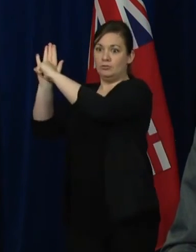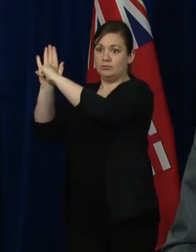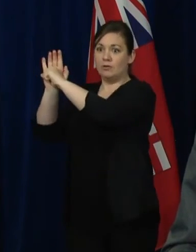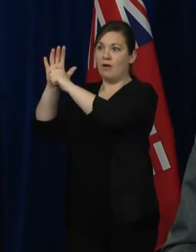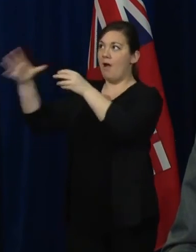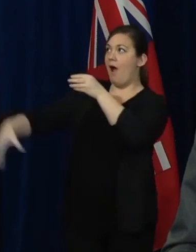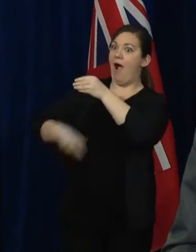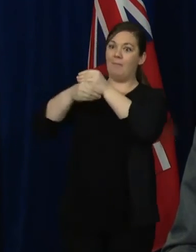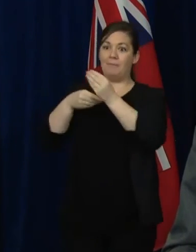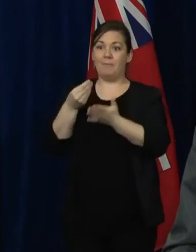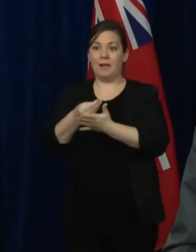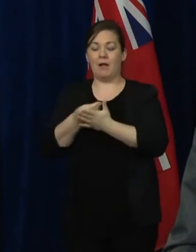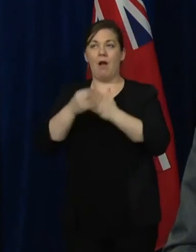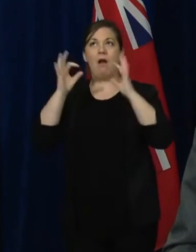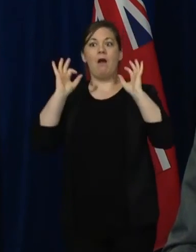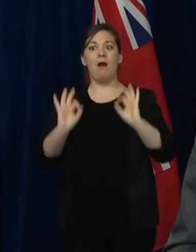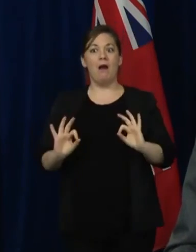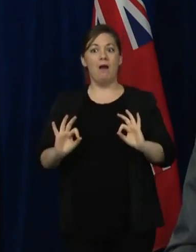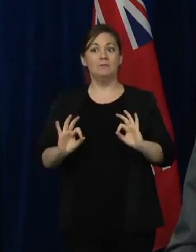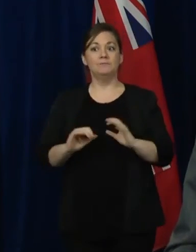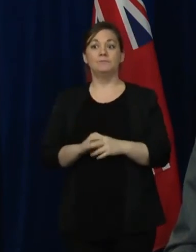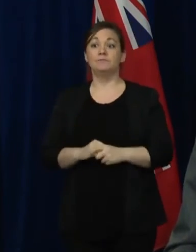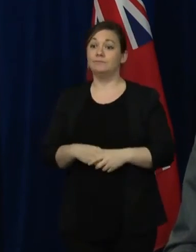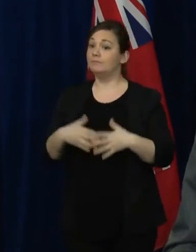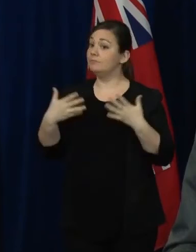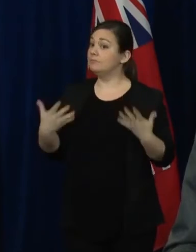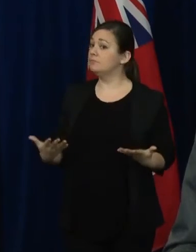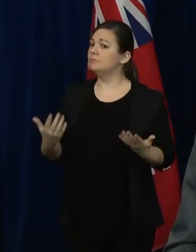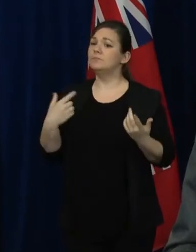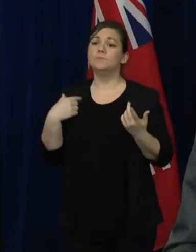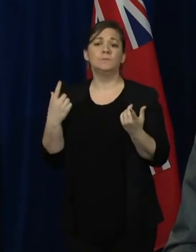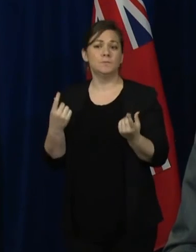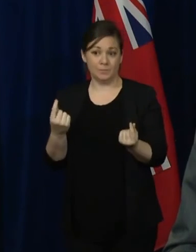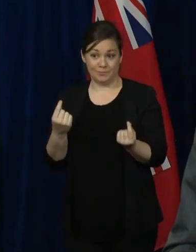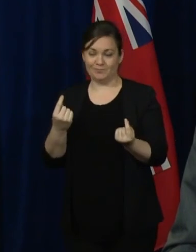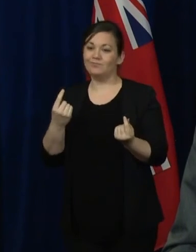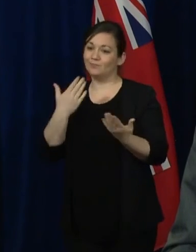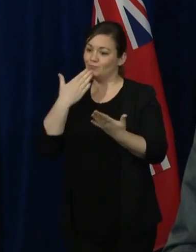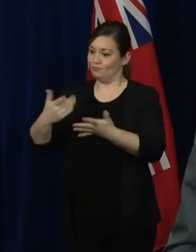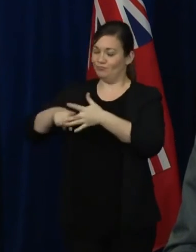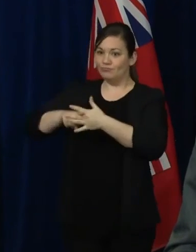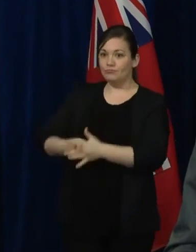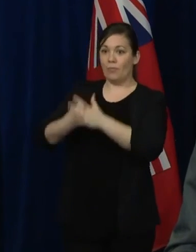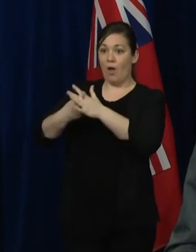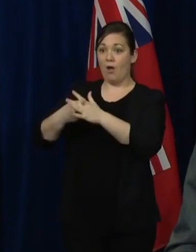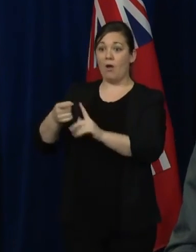start. We are going to count on people, landlords among them, to be responsive